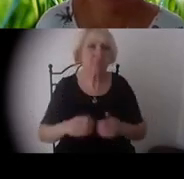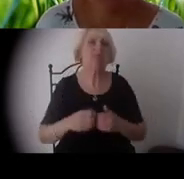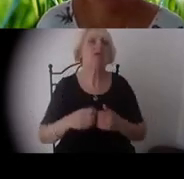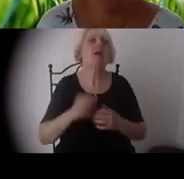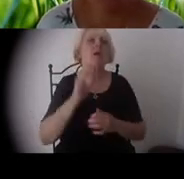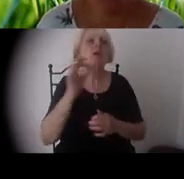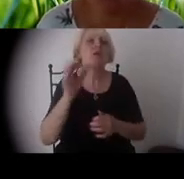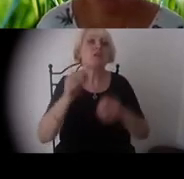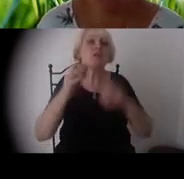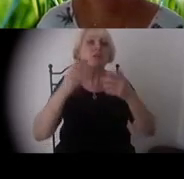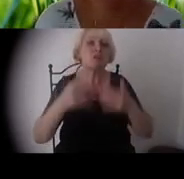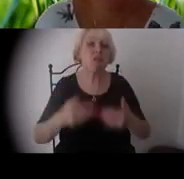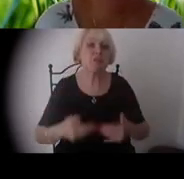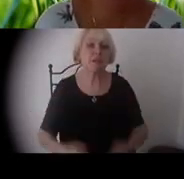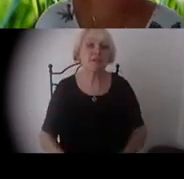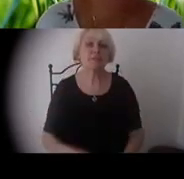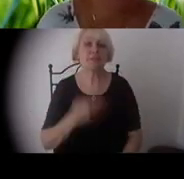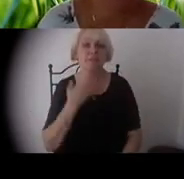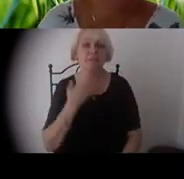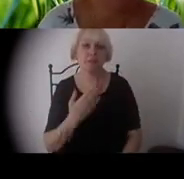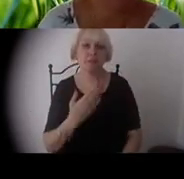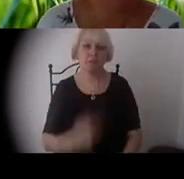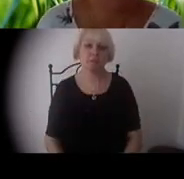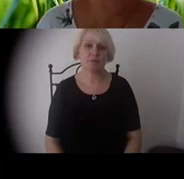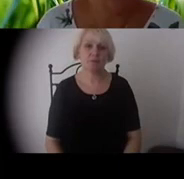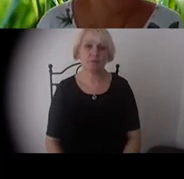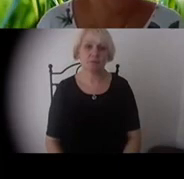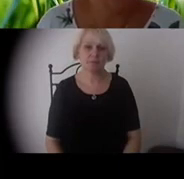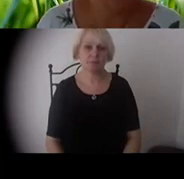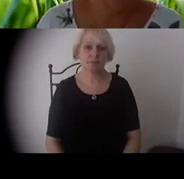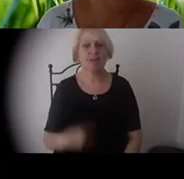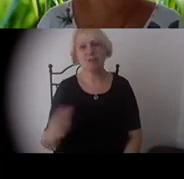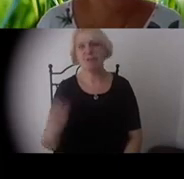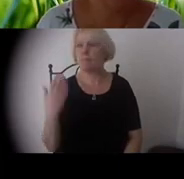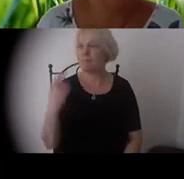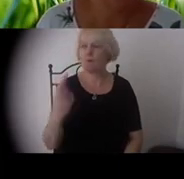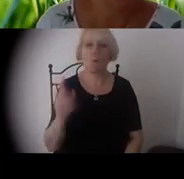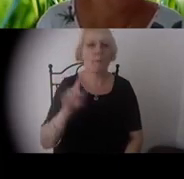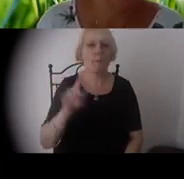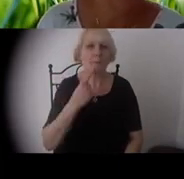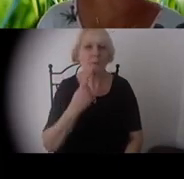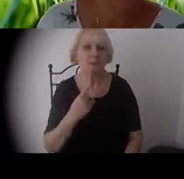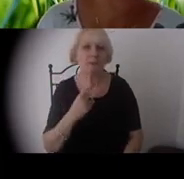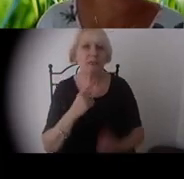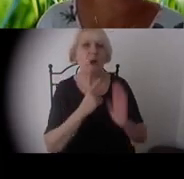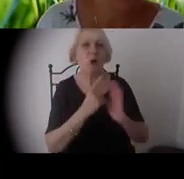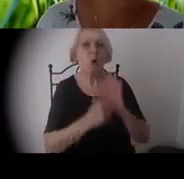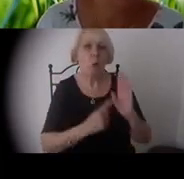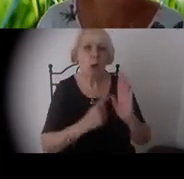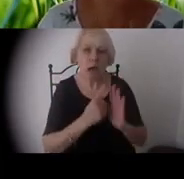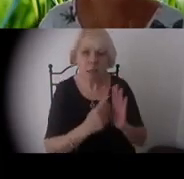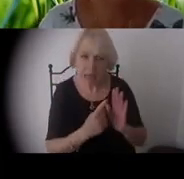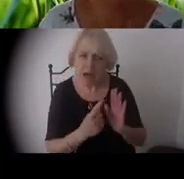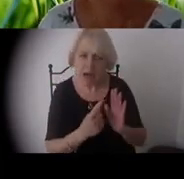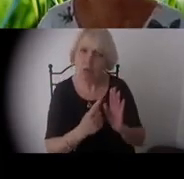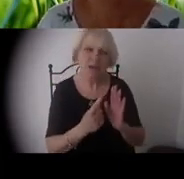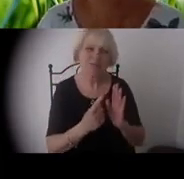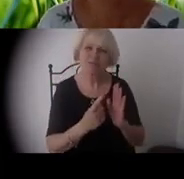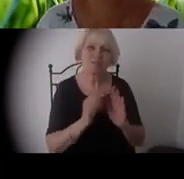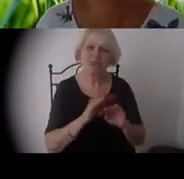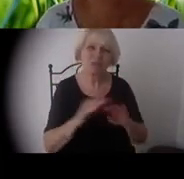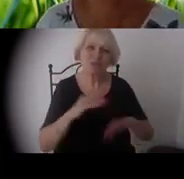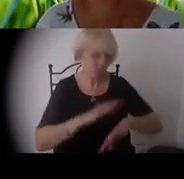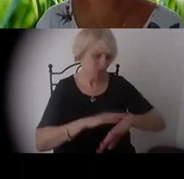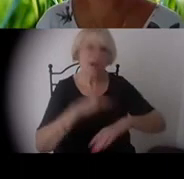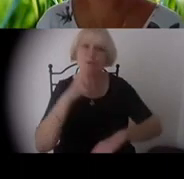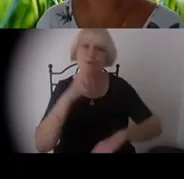use that information to improve. So for example, people were saying an hour isn't quite long enough. We've tried an hour and a half, which maybe might be too long for some,